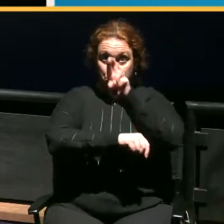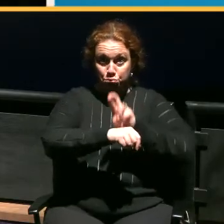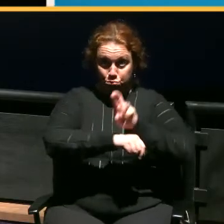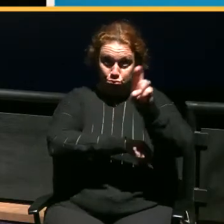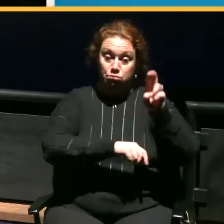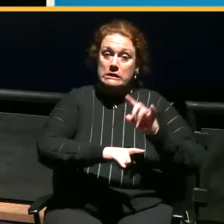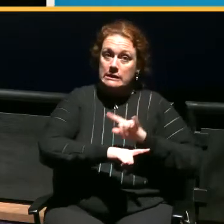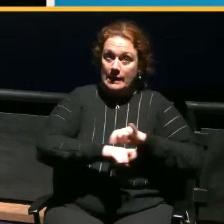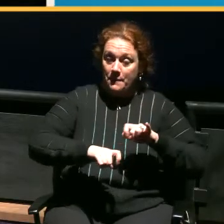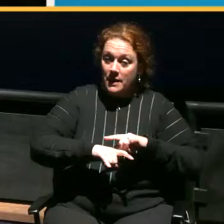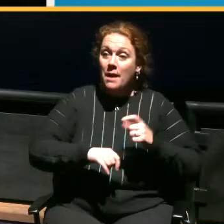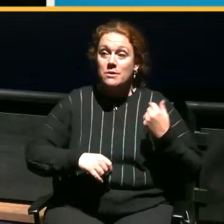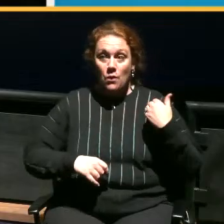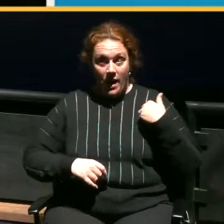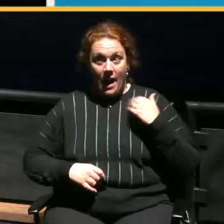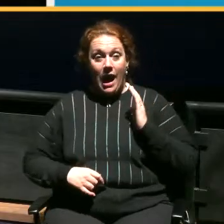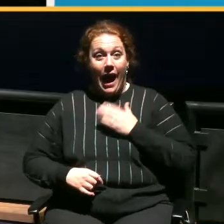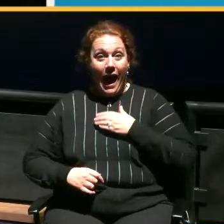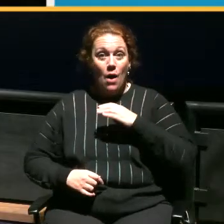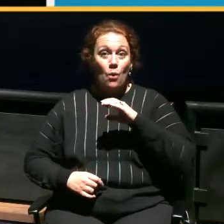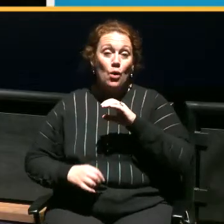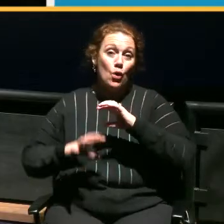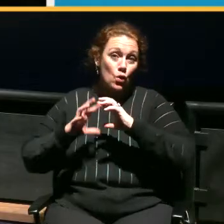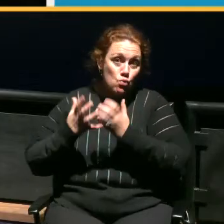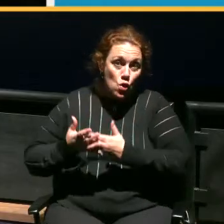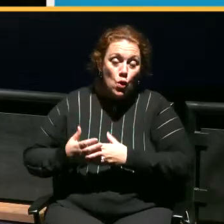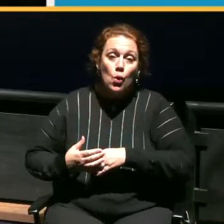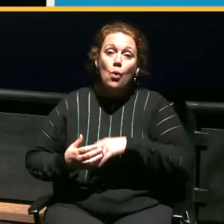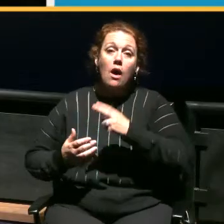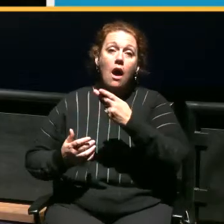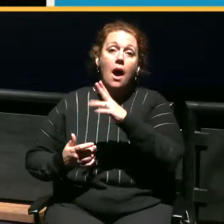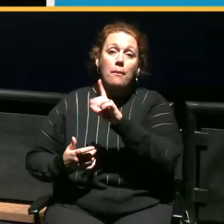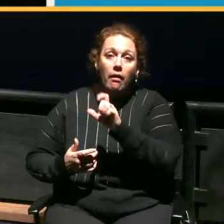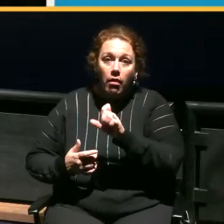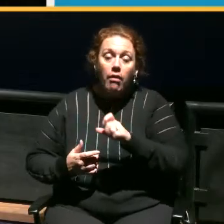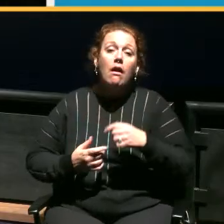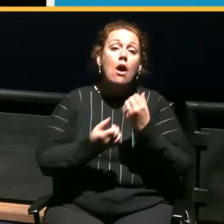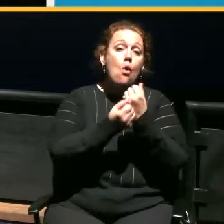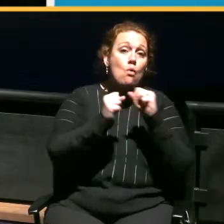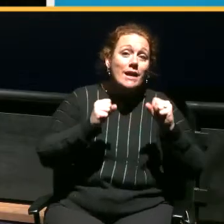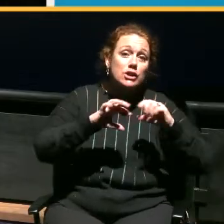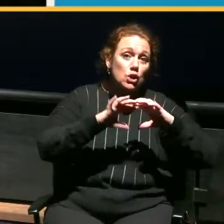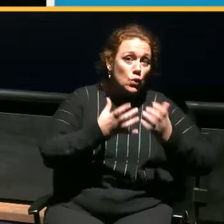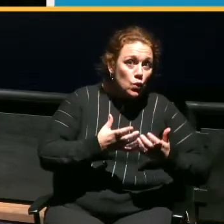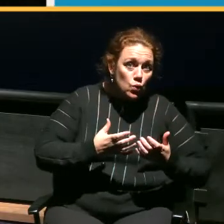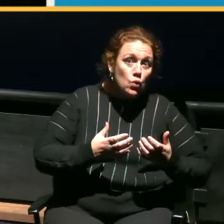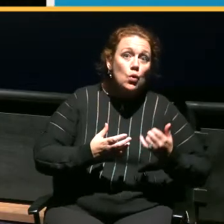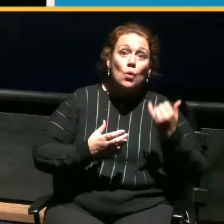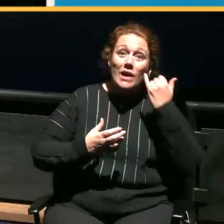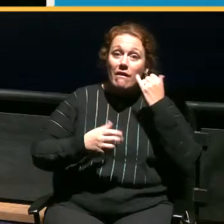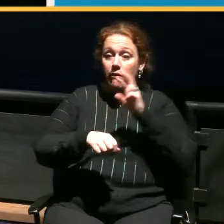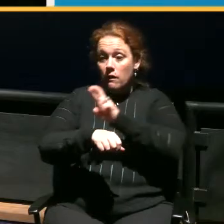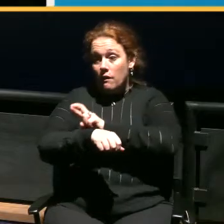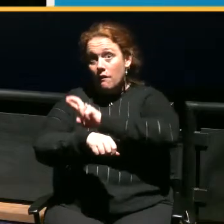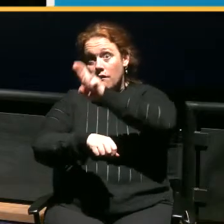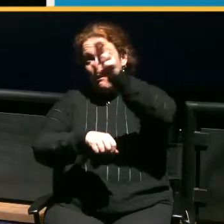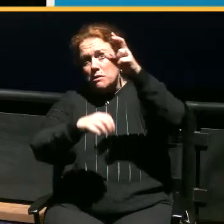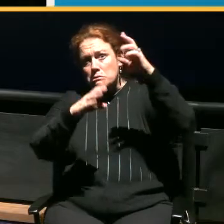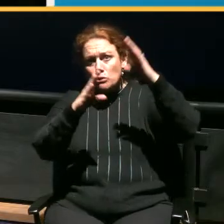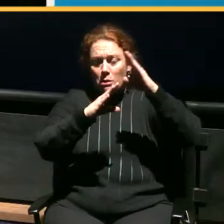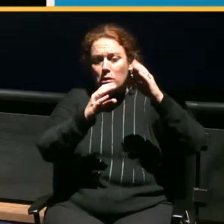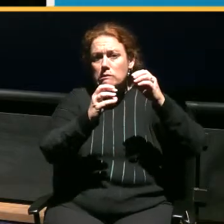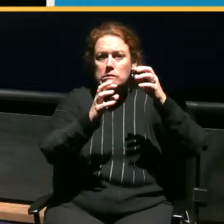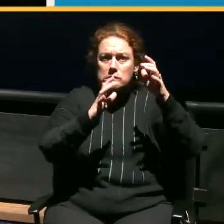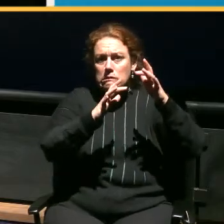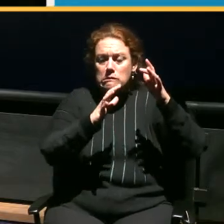crew ready to go to Hubble. We had a rescue crew that was going to come get us if we had trouble. We had practiced this in